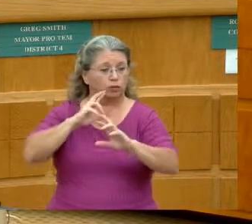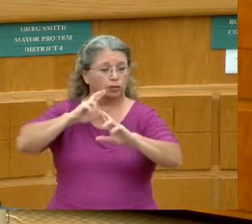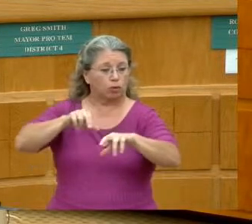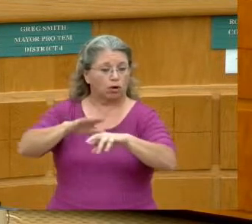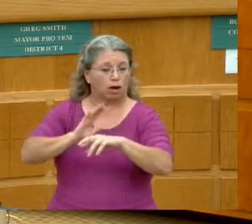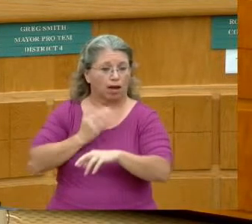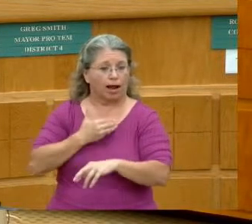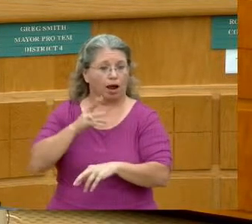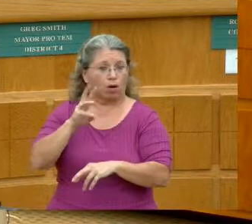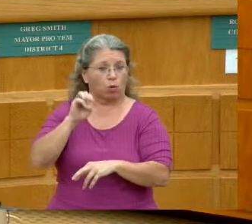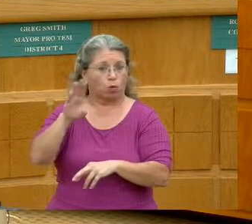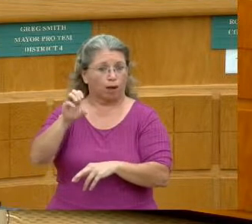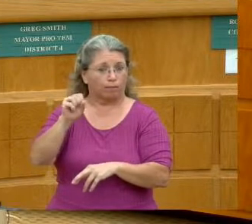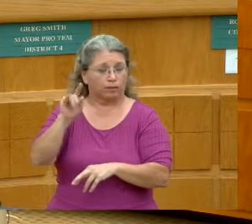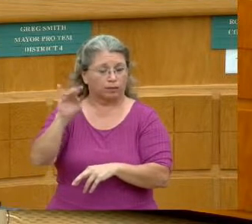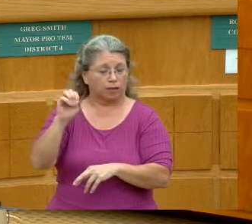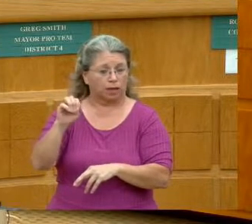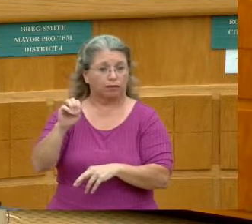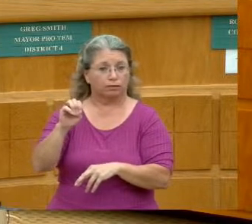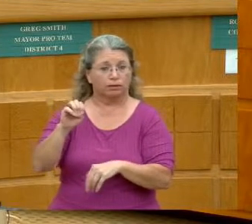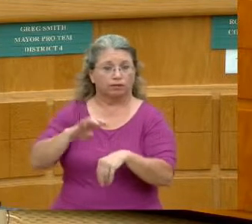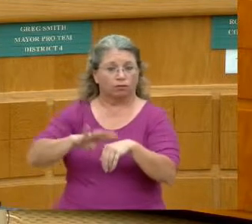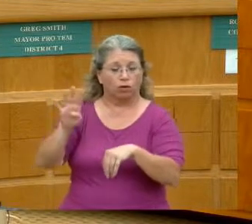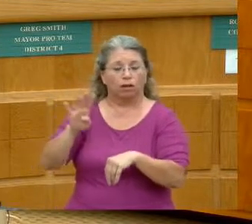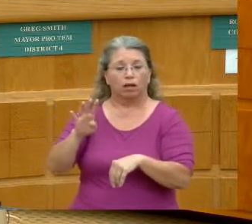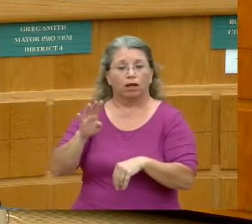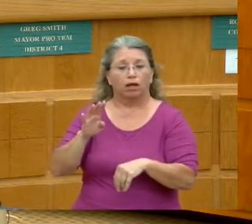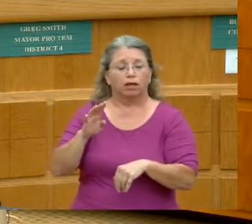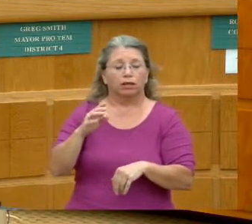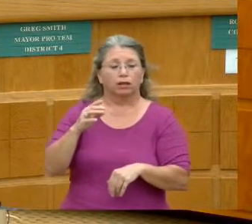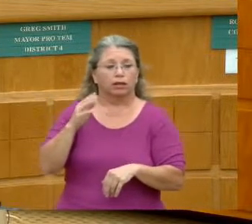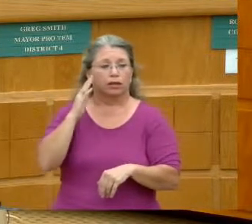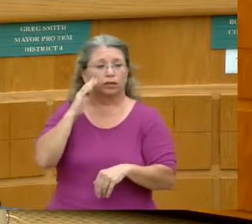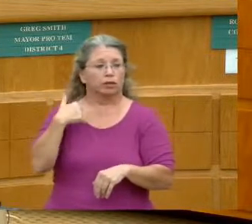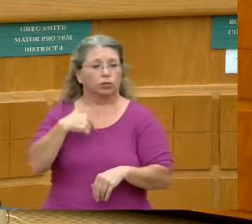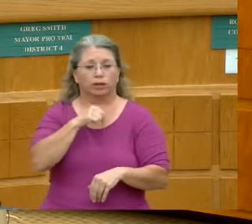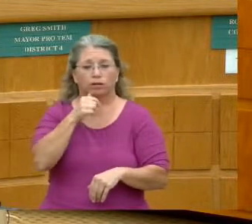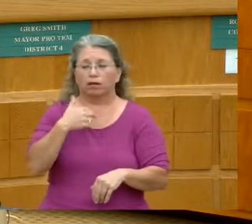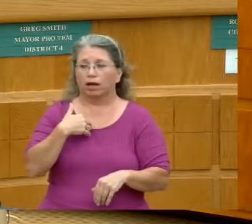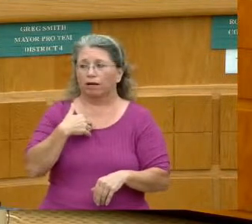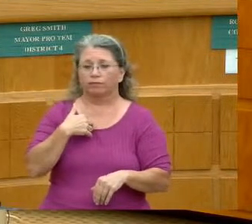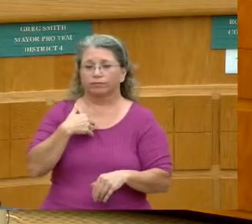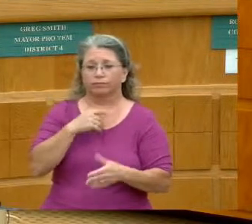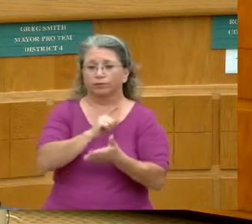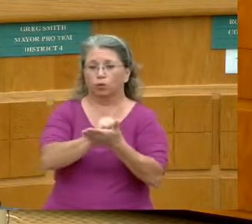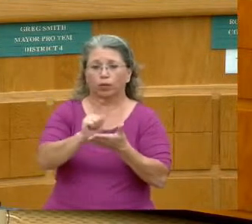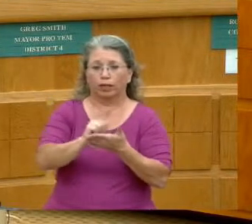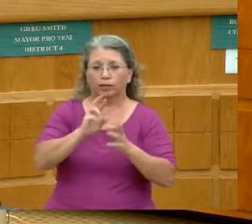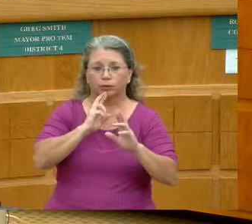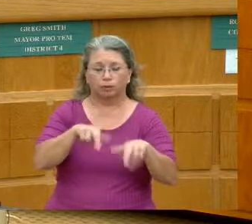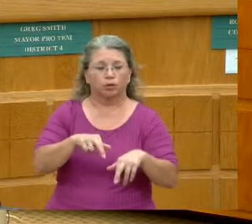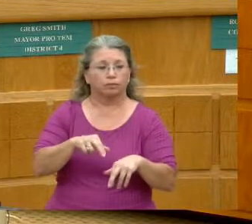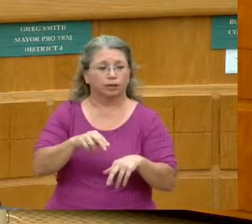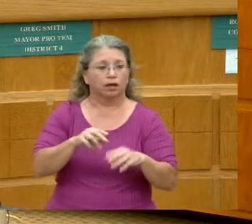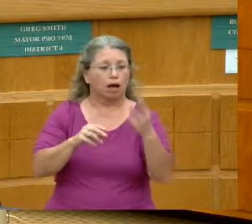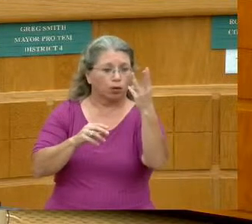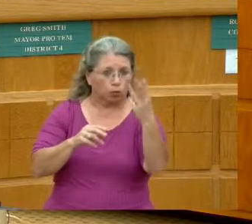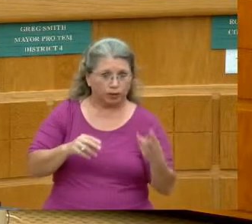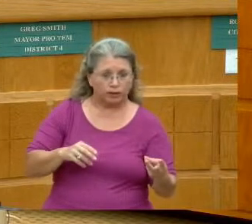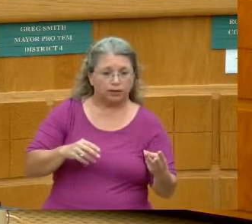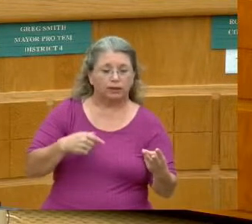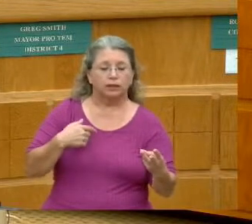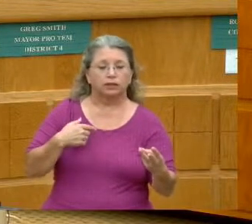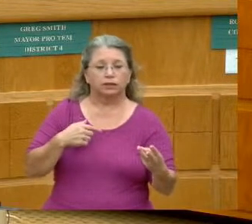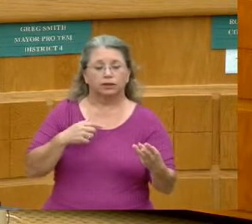we brief every Wednesday, myself, the city county health officials, usually it's Annette Rodriguez, and